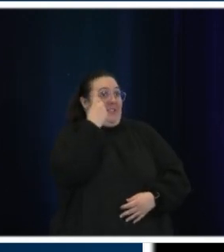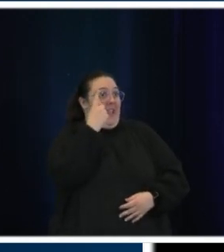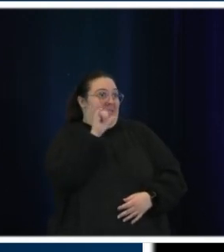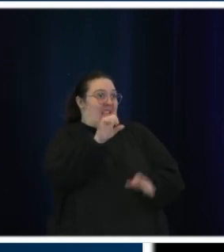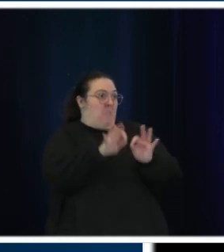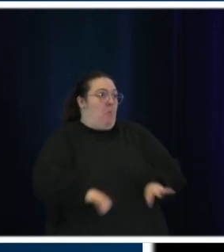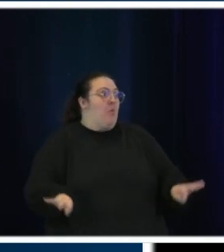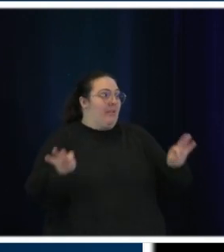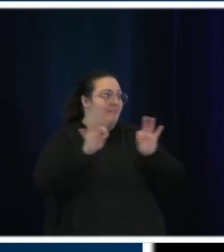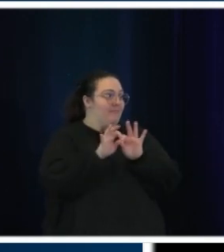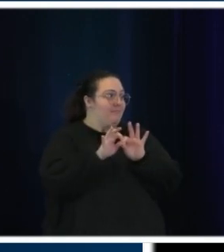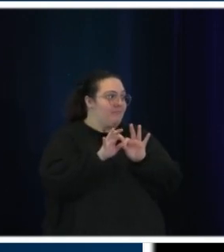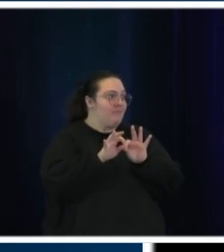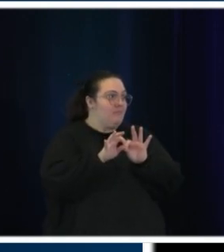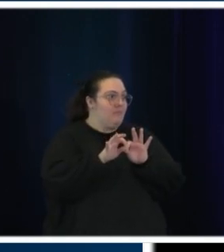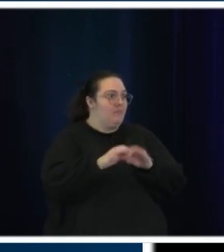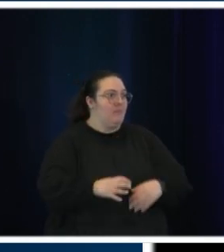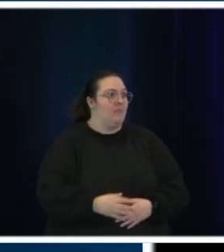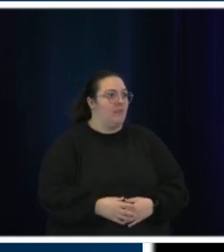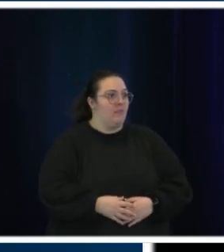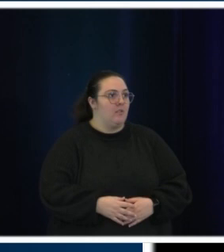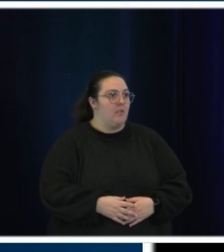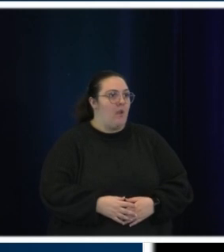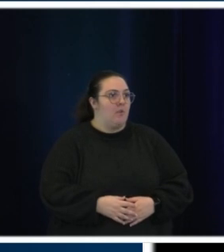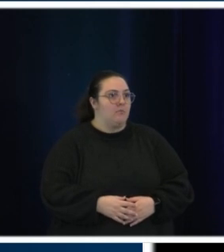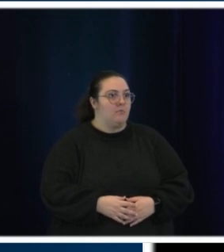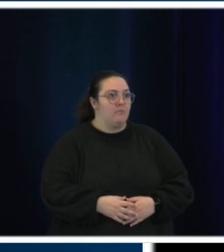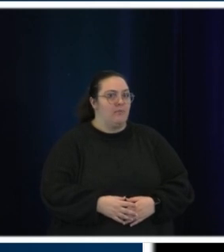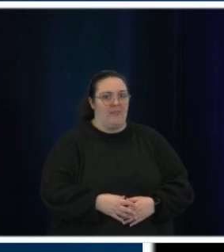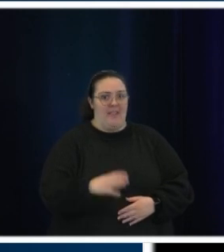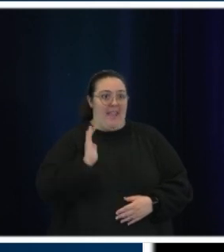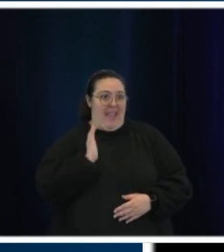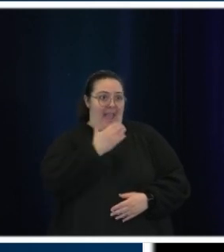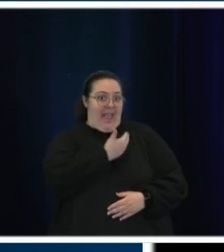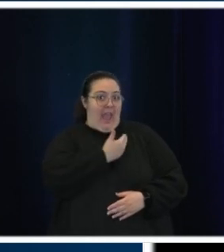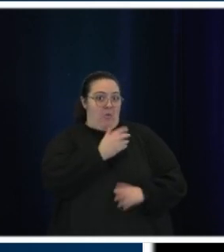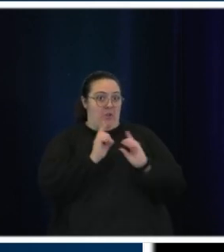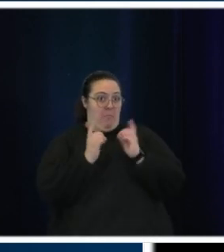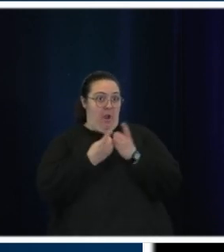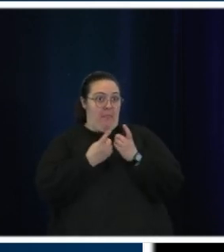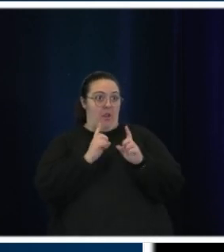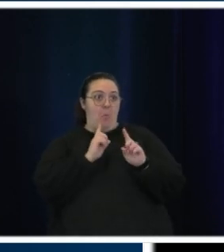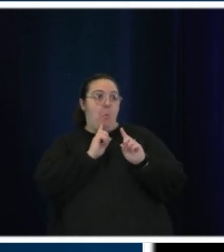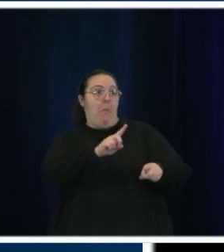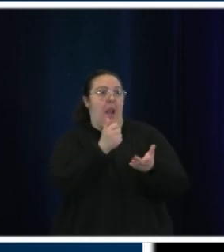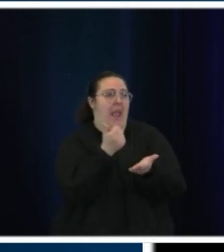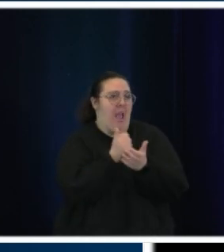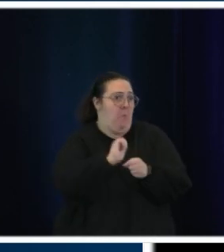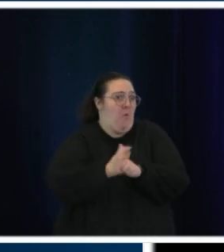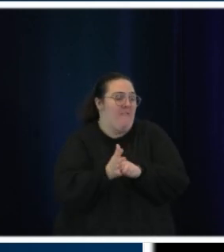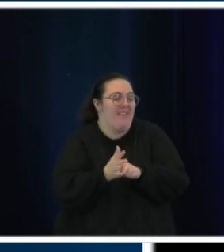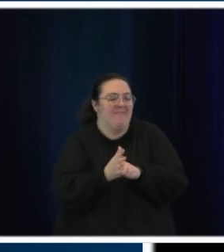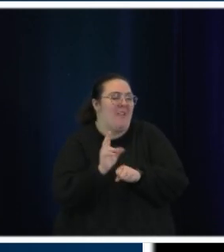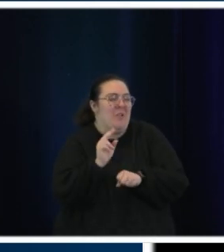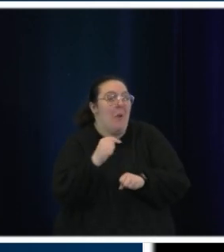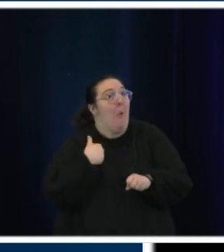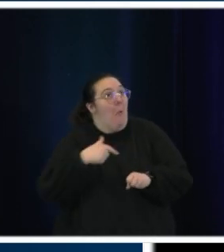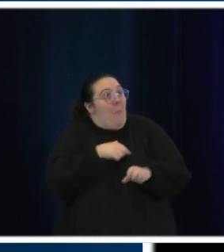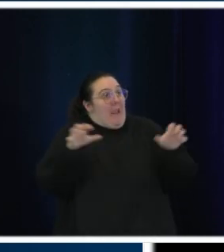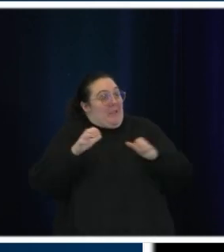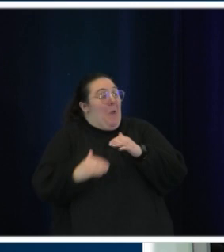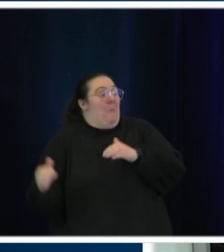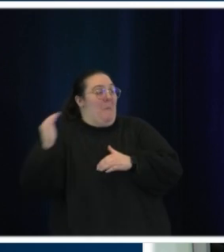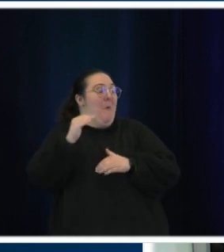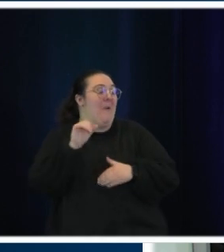of the pandemic. But we do so much more than just respond to COVID-19, I assure you. So understand the